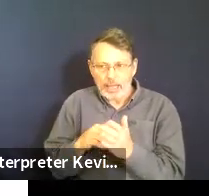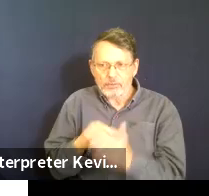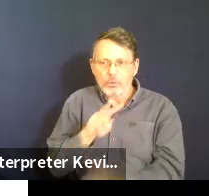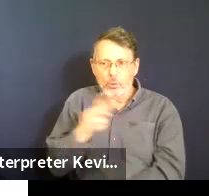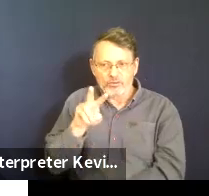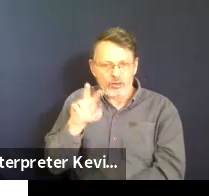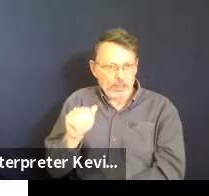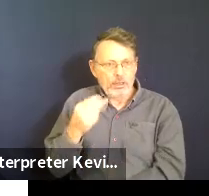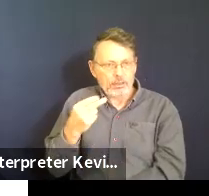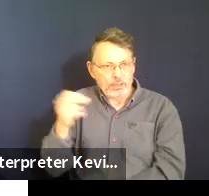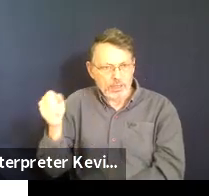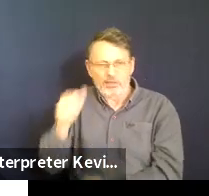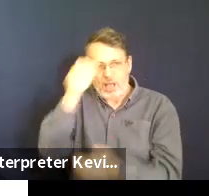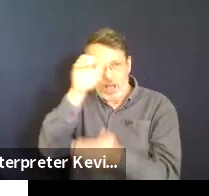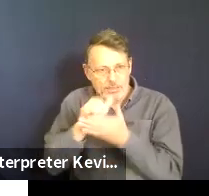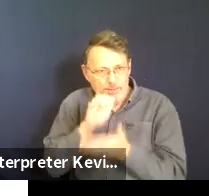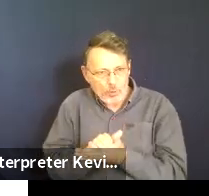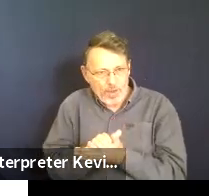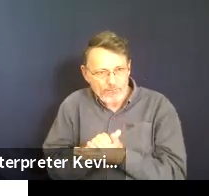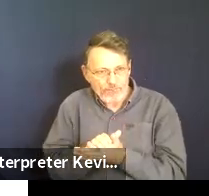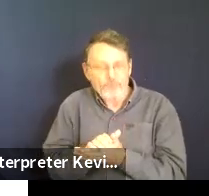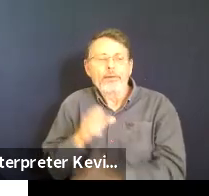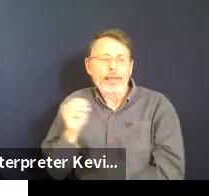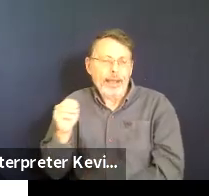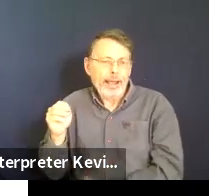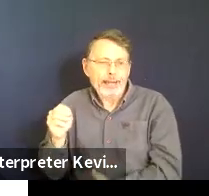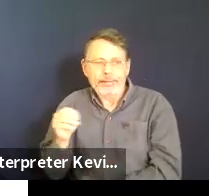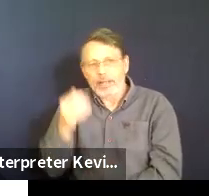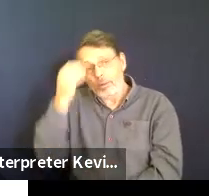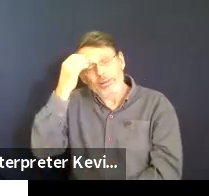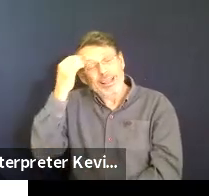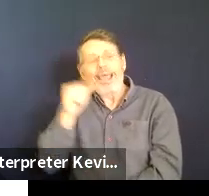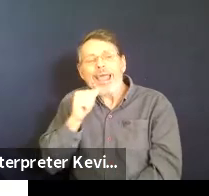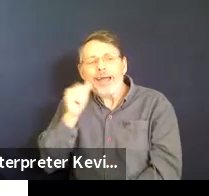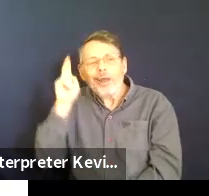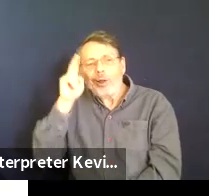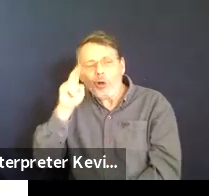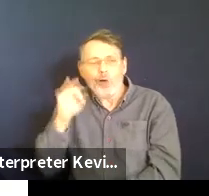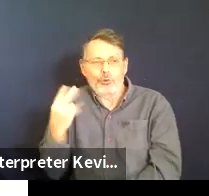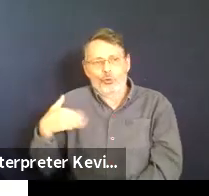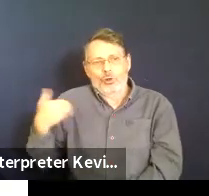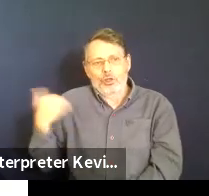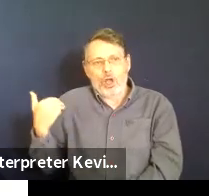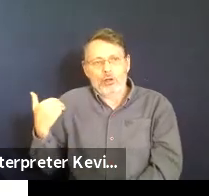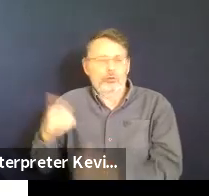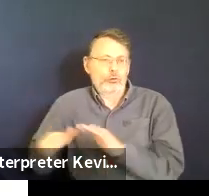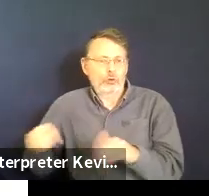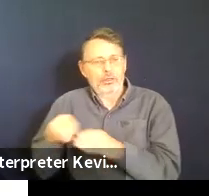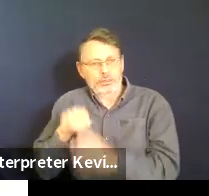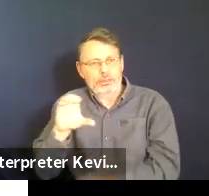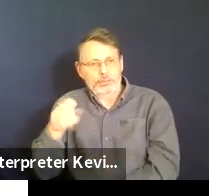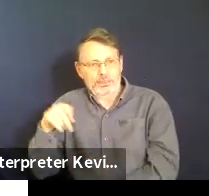Services by a husband and wife who were the paternal aunt and uncle of 2 small children in Child Protective Services